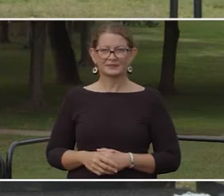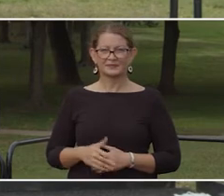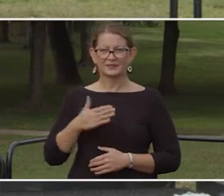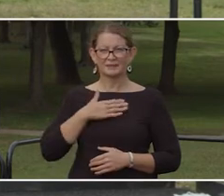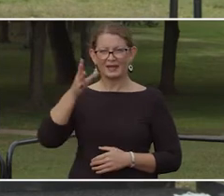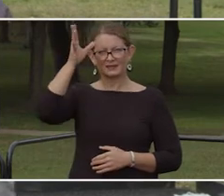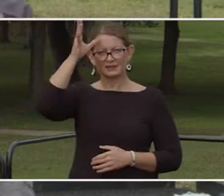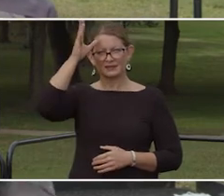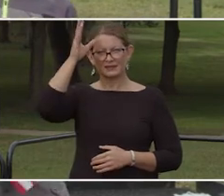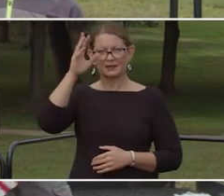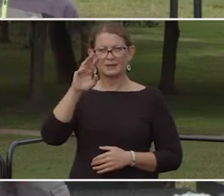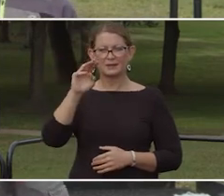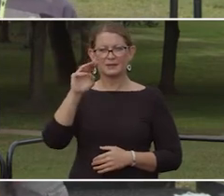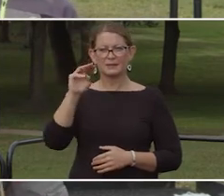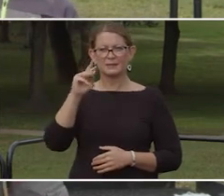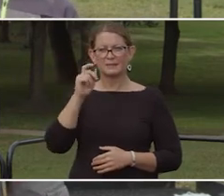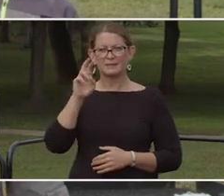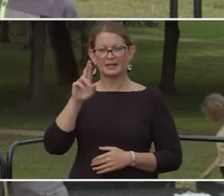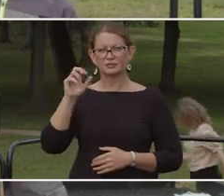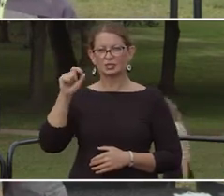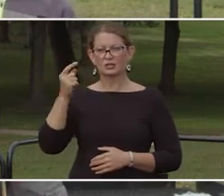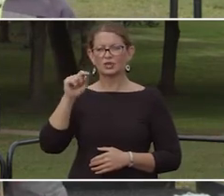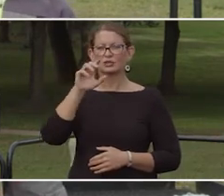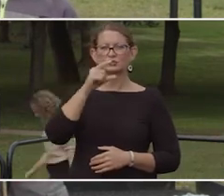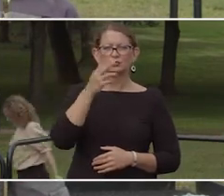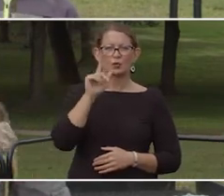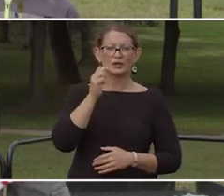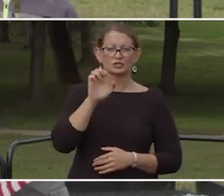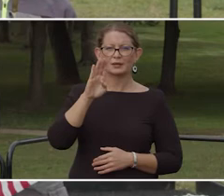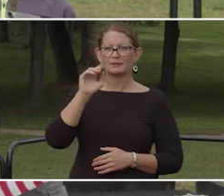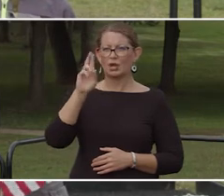My dad, Master Sergeant George Berry, retired U.S. Army.